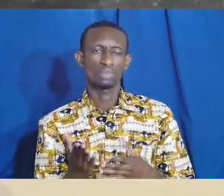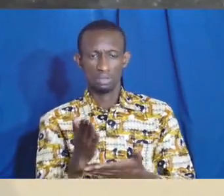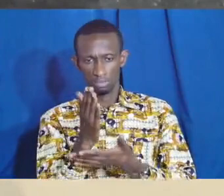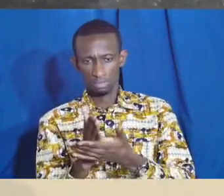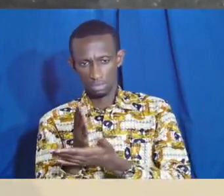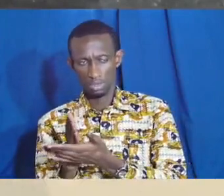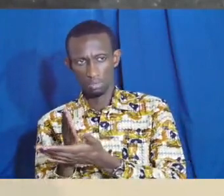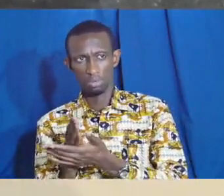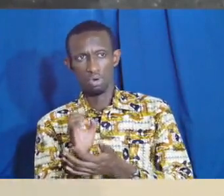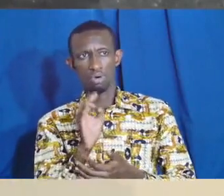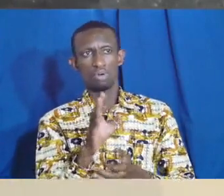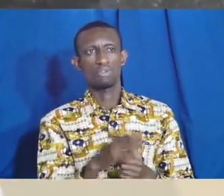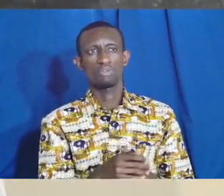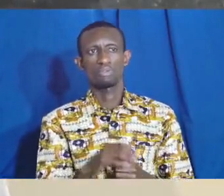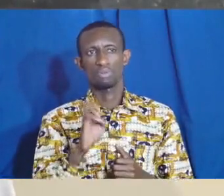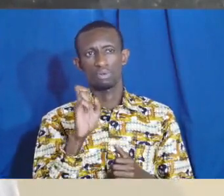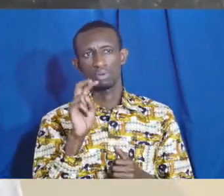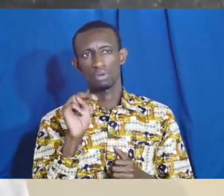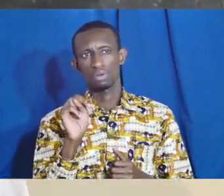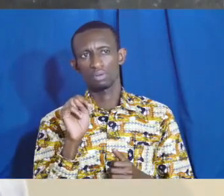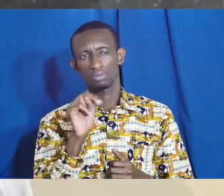Types of enzymes.